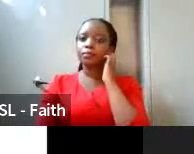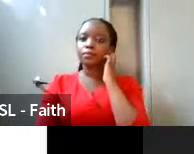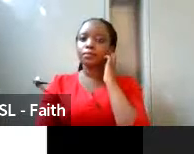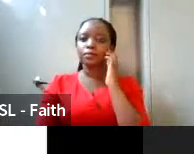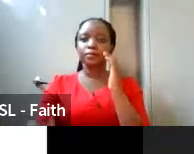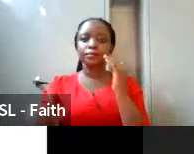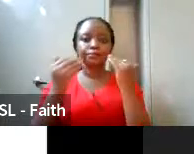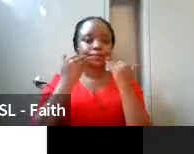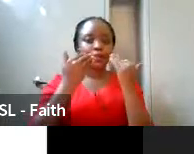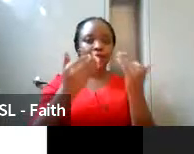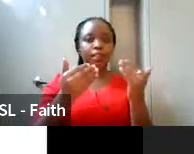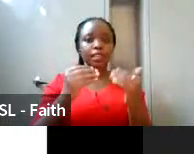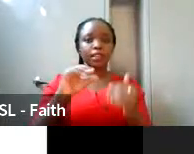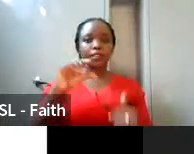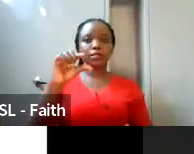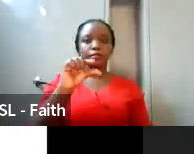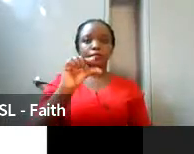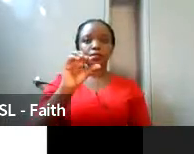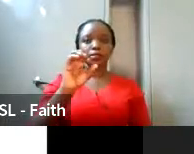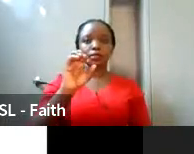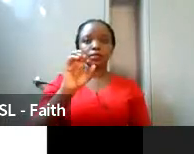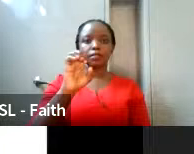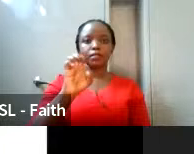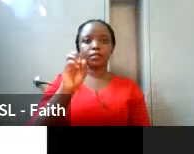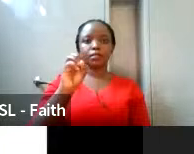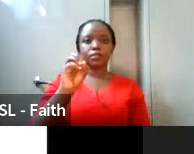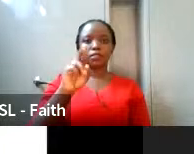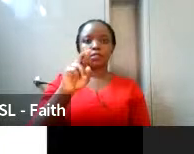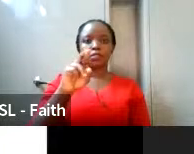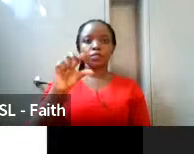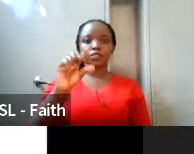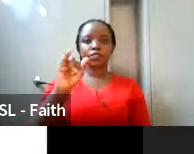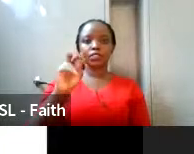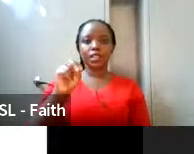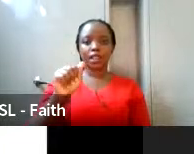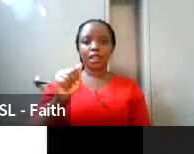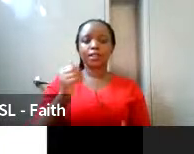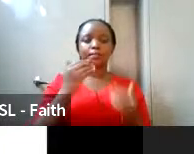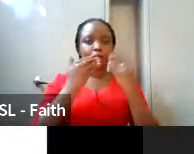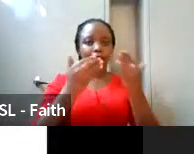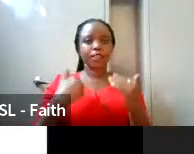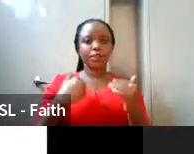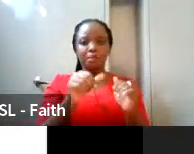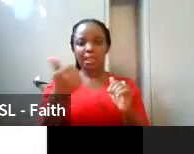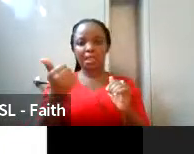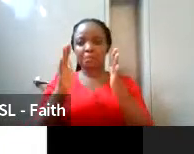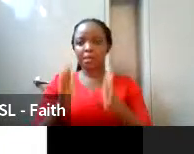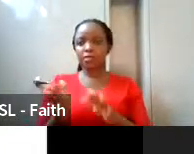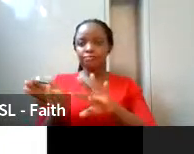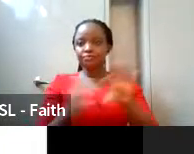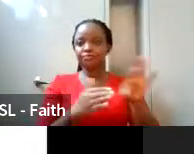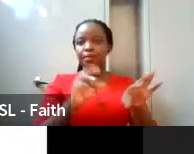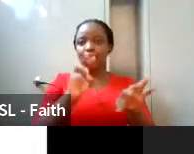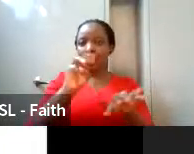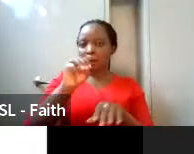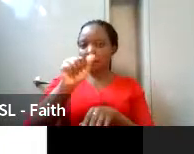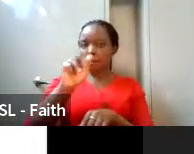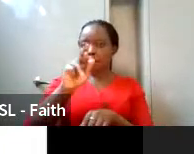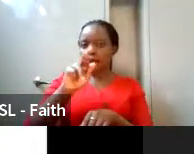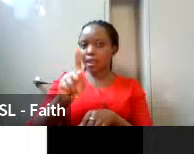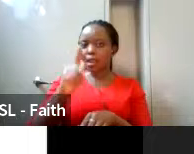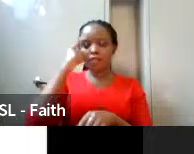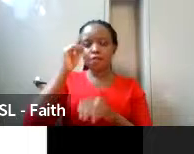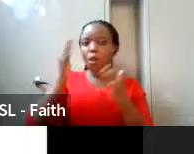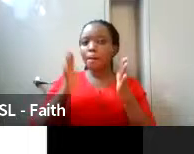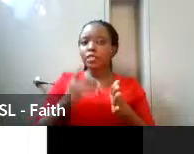Thank you, Georgina. I think we can proceed. We had Mark is saying, for someone who